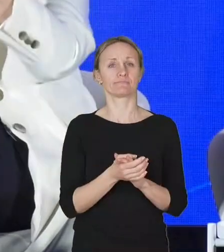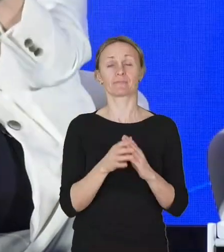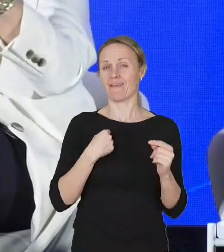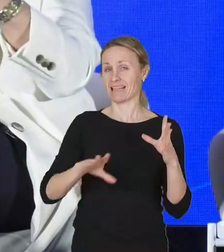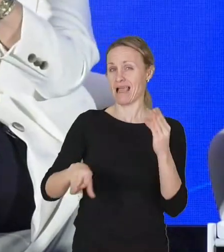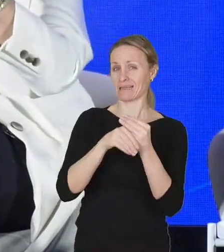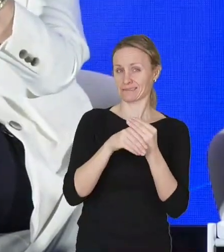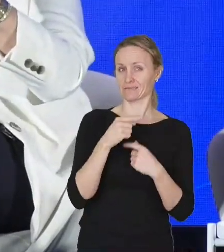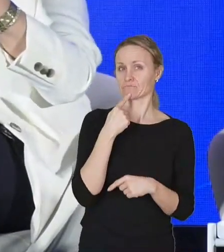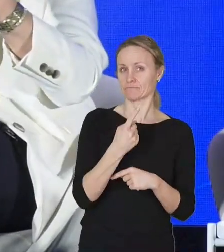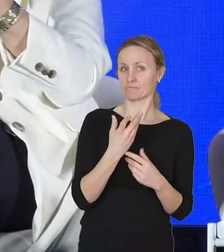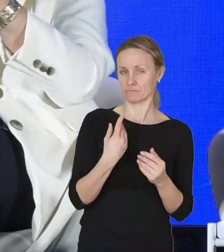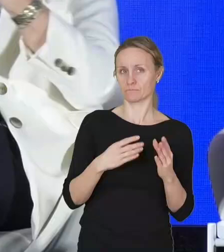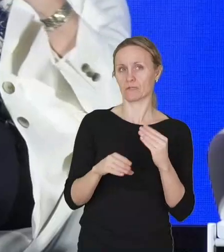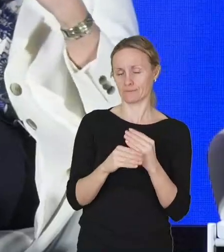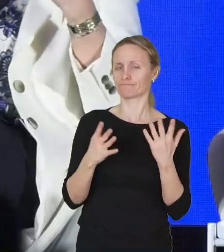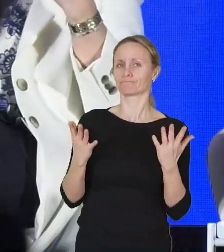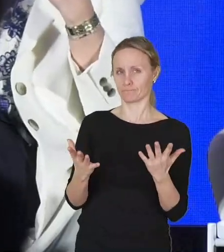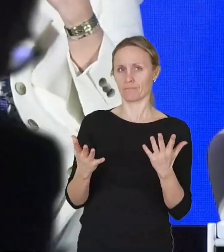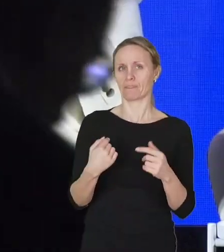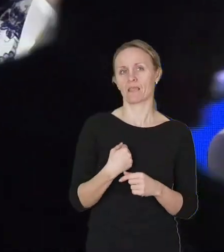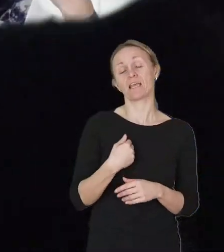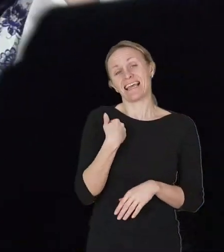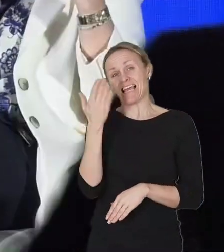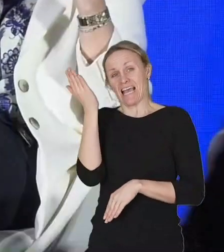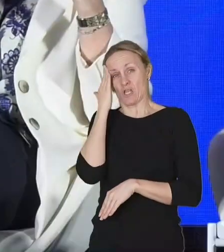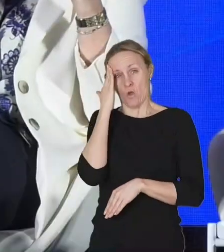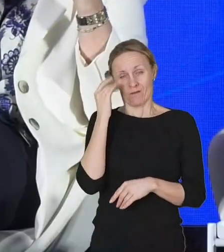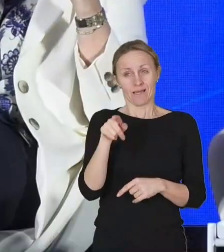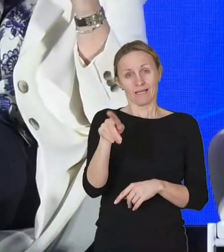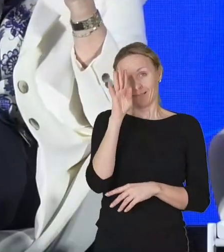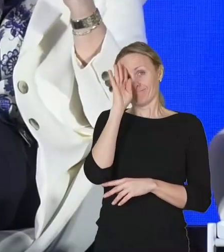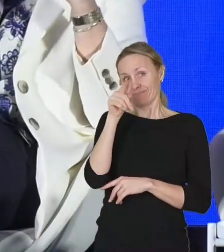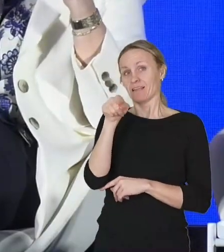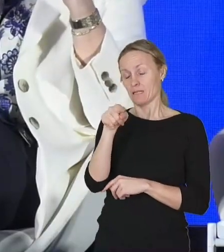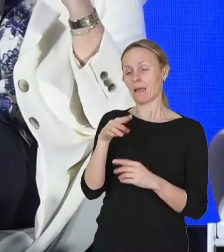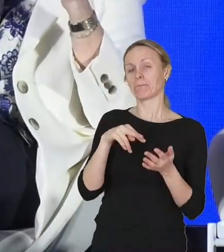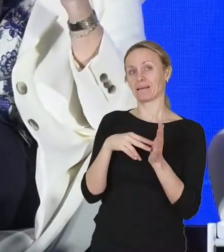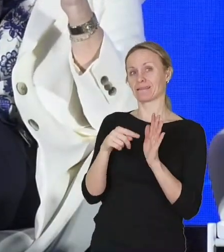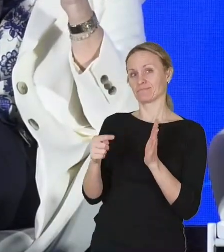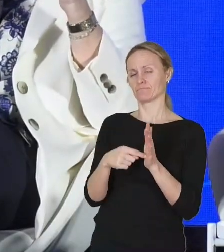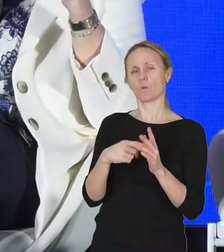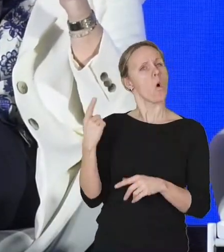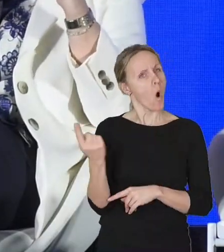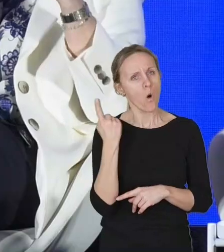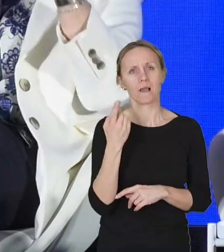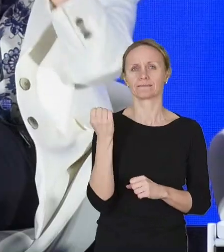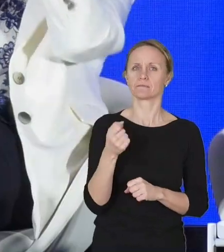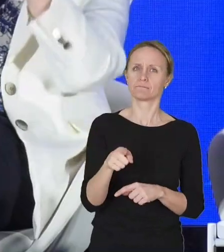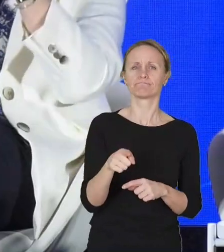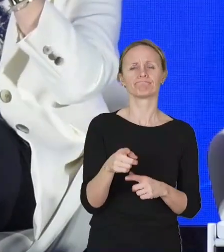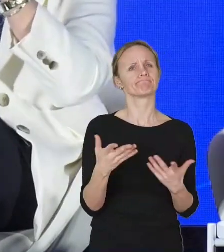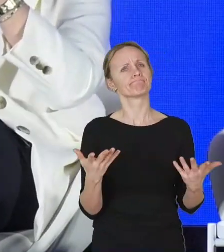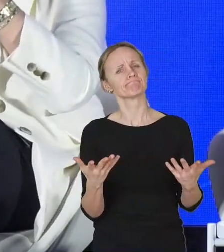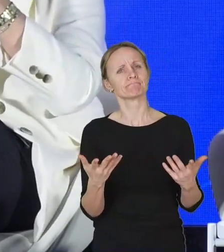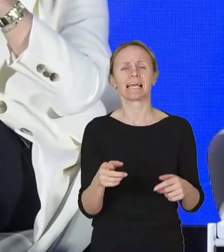qualified as one of the 9 enablers for competitiveness. I would say it's not just one of the 9, it's a sort of